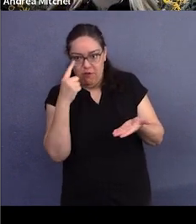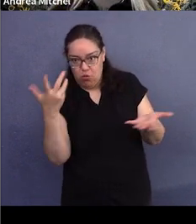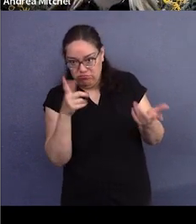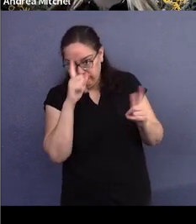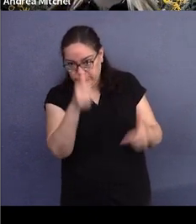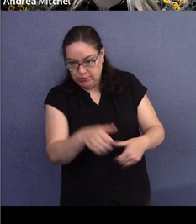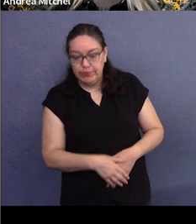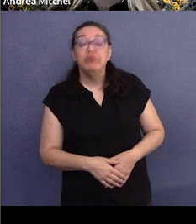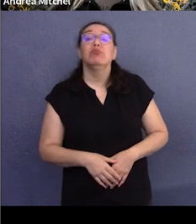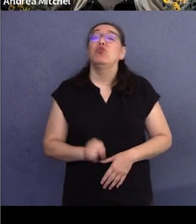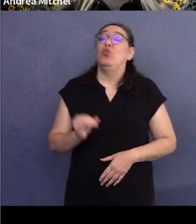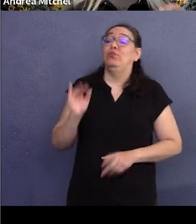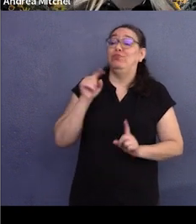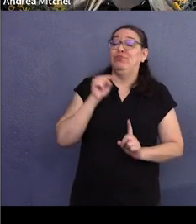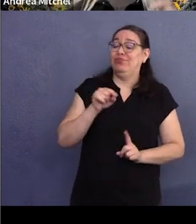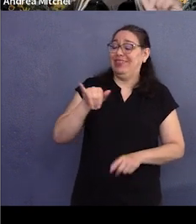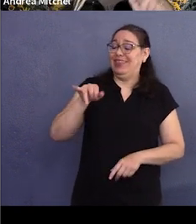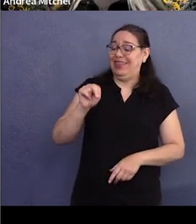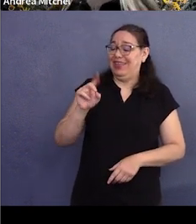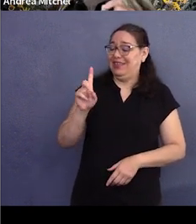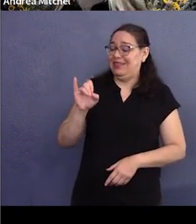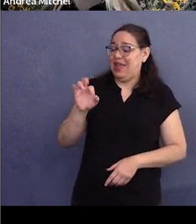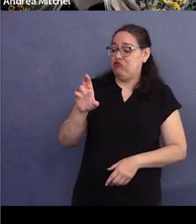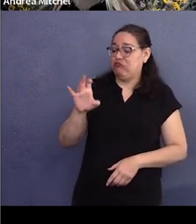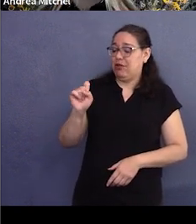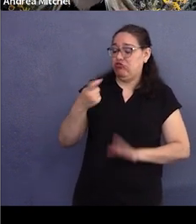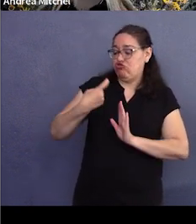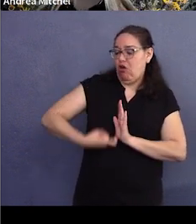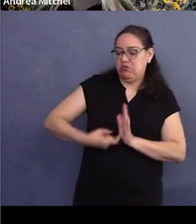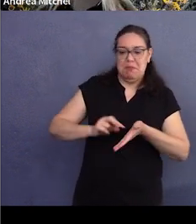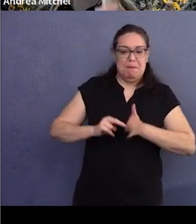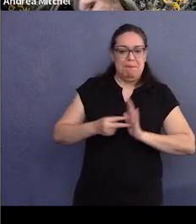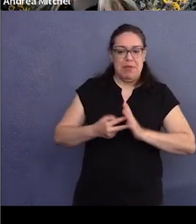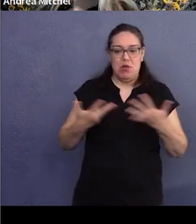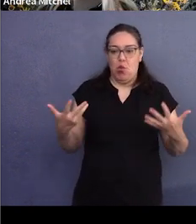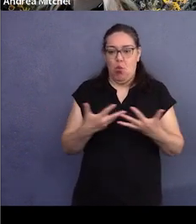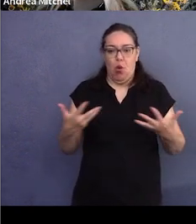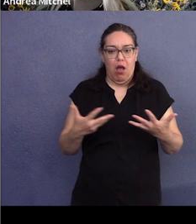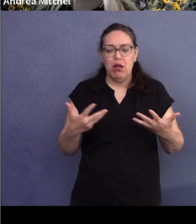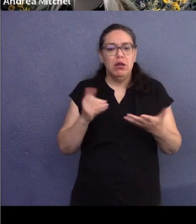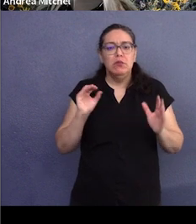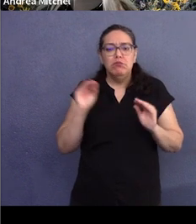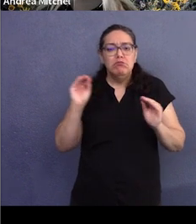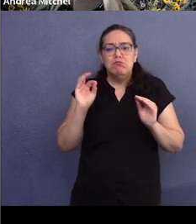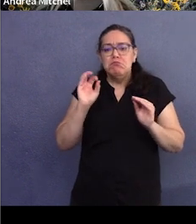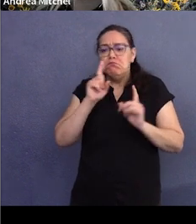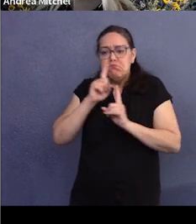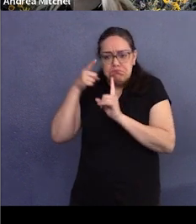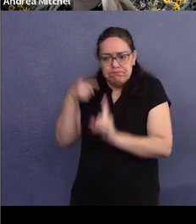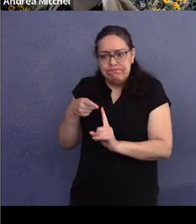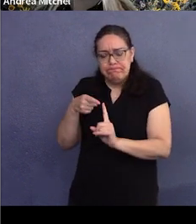thing. Indirect costs are things that you're not going to put in a line item for in your